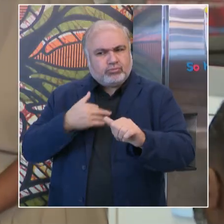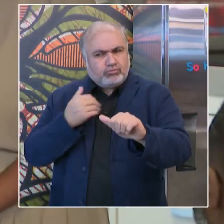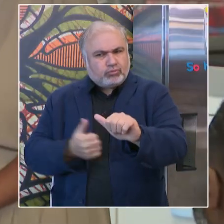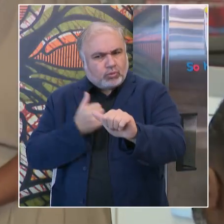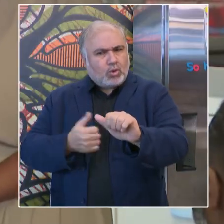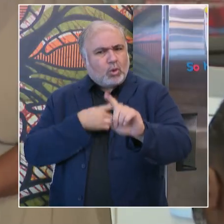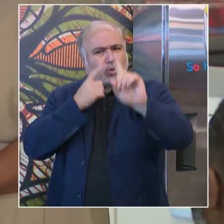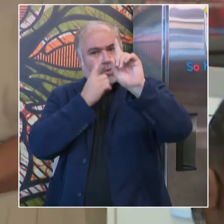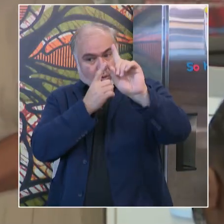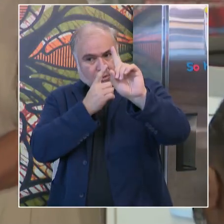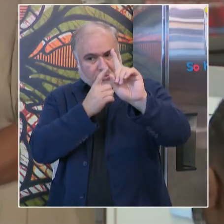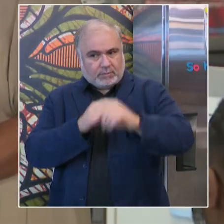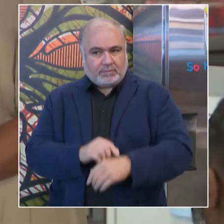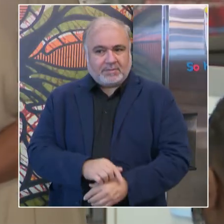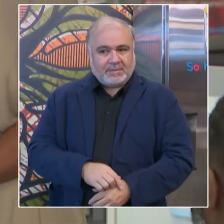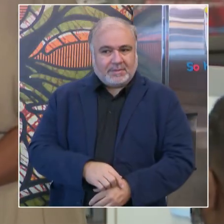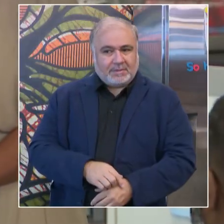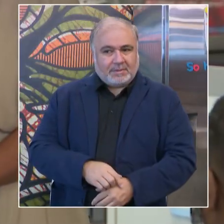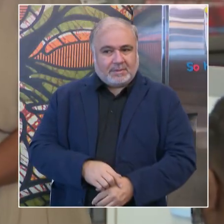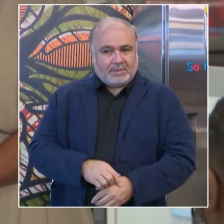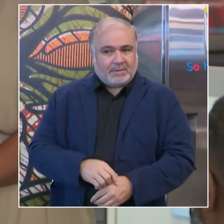McCollum.